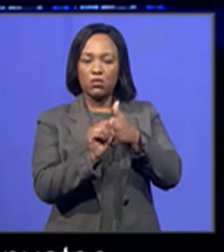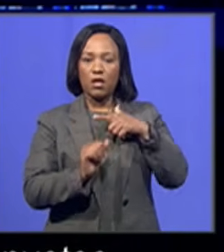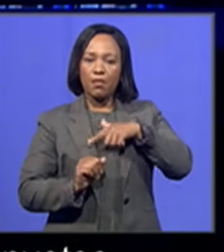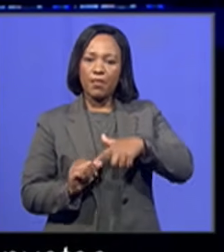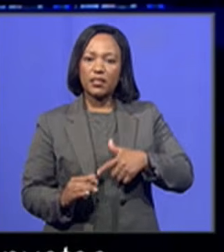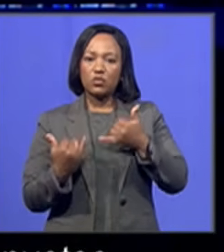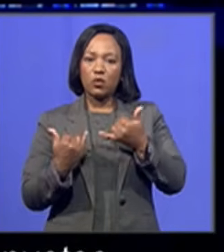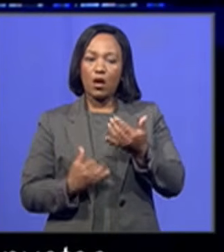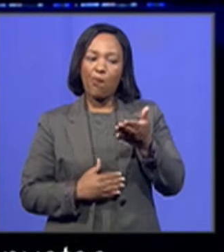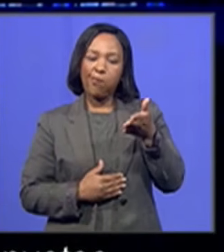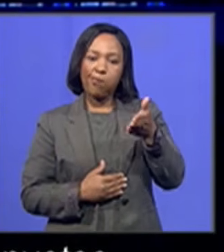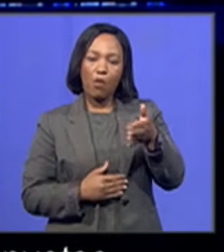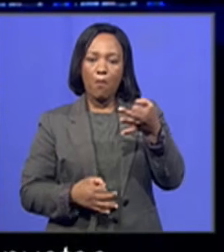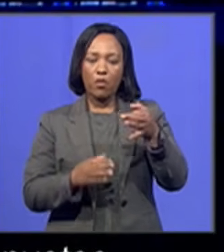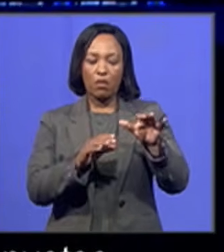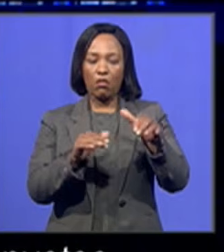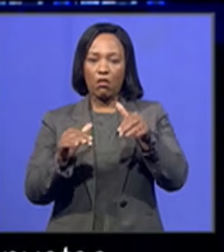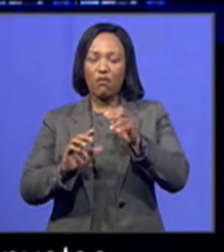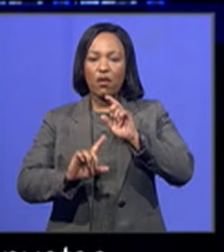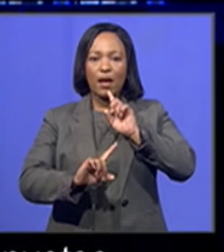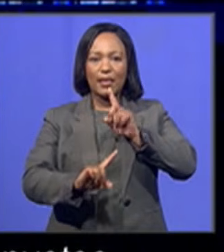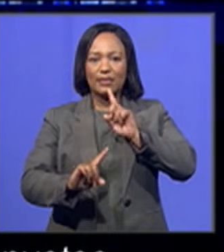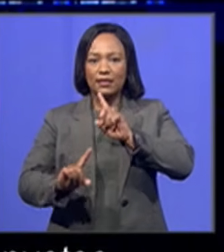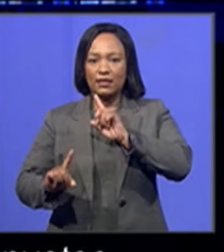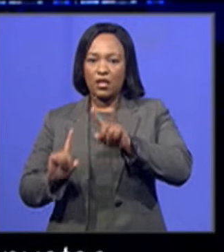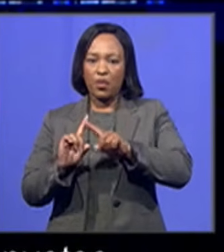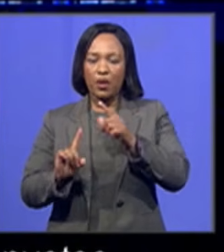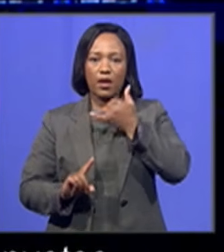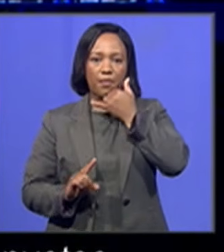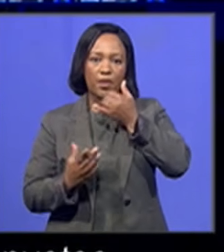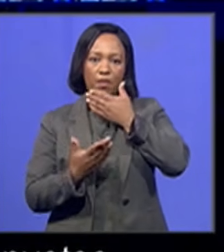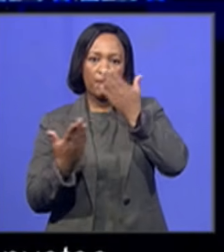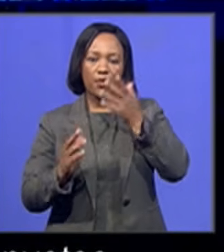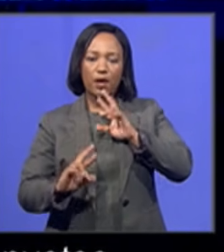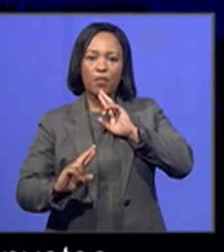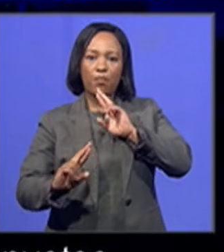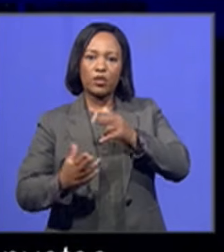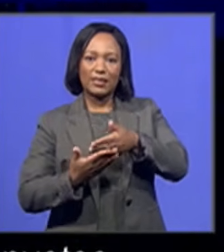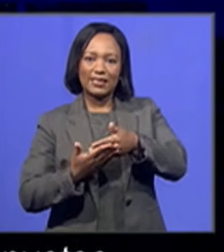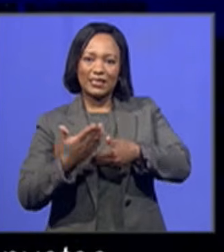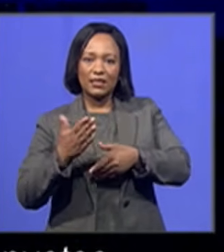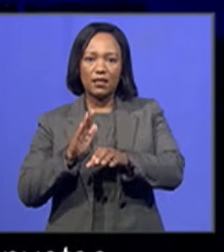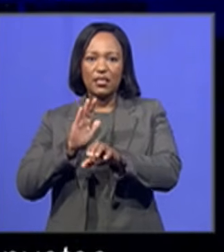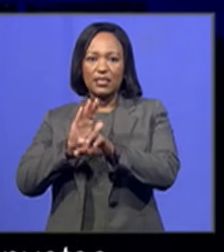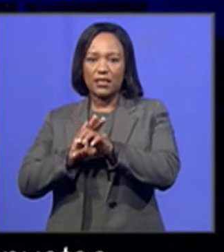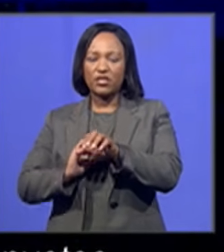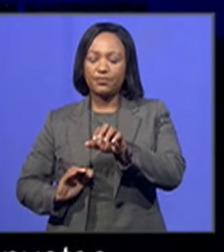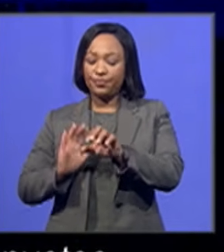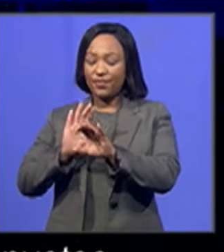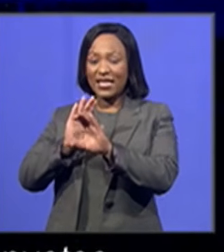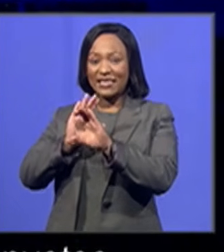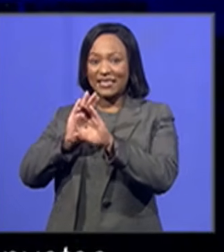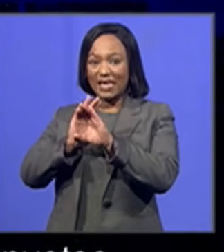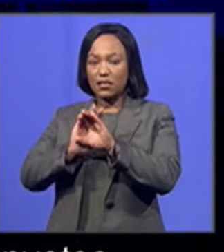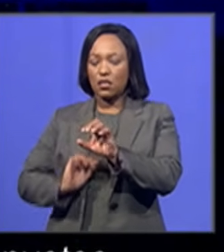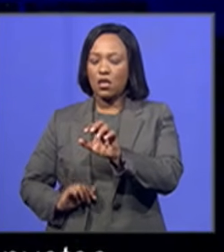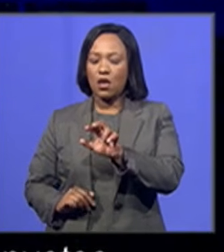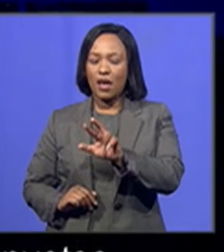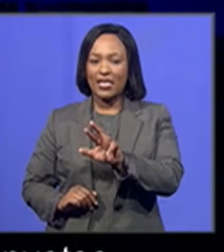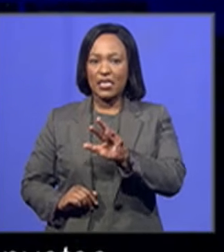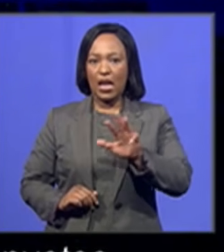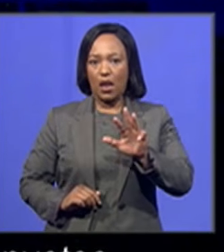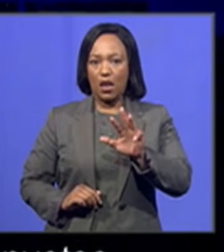ditsheholo ho tswa mekgeng e meng ya dipolotiki e sa thabelang mohato wa ho phephetsa raporoto ya moifo wa diphuputso tsa section 89 e fumaneng ha ho na le